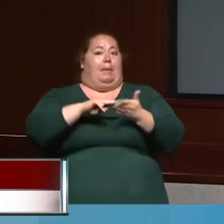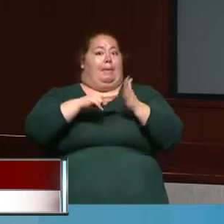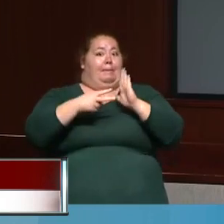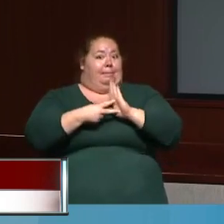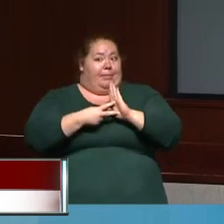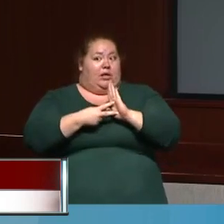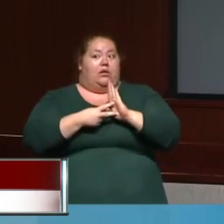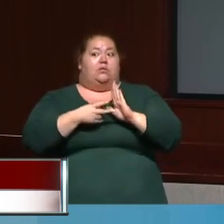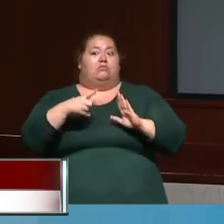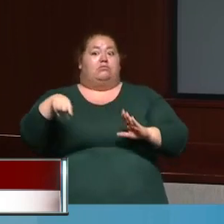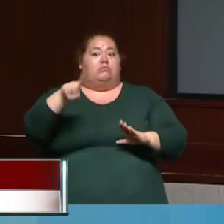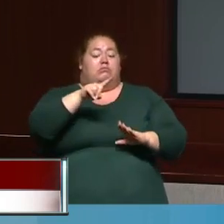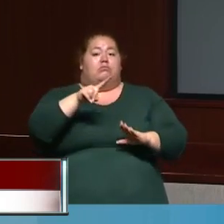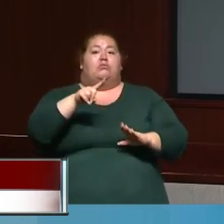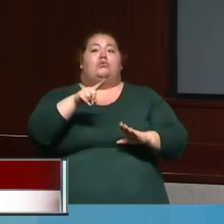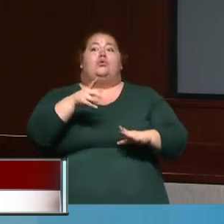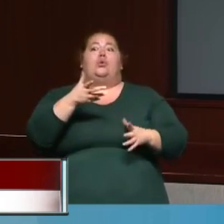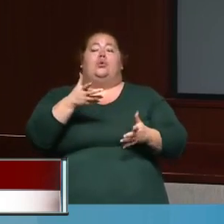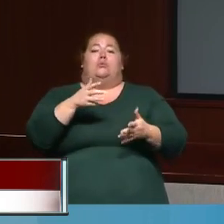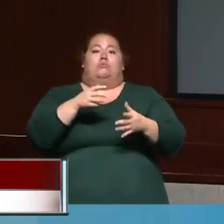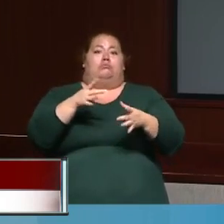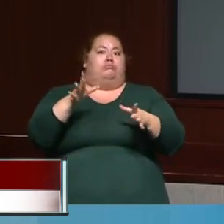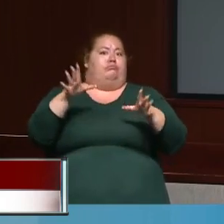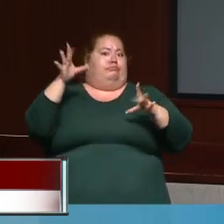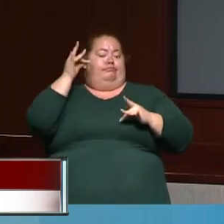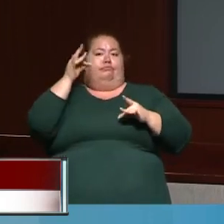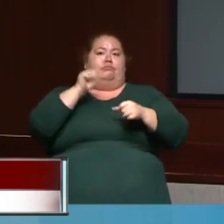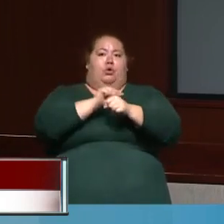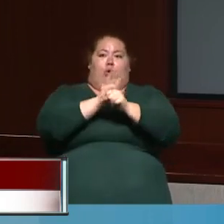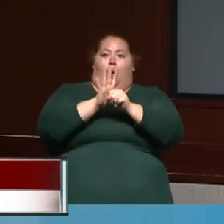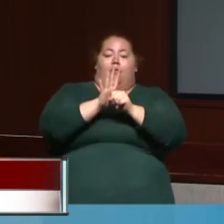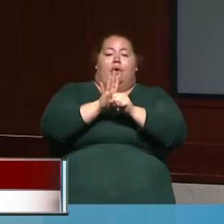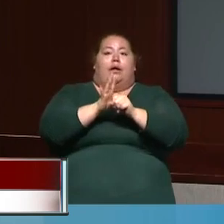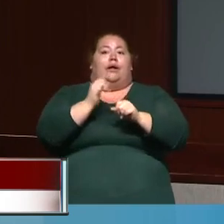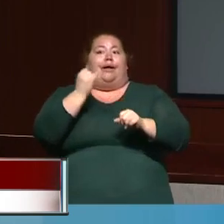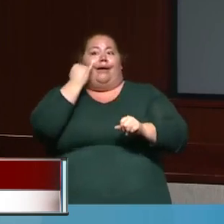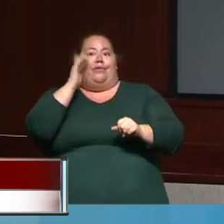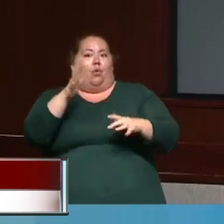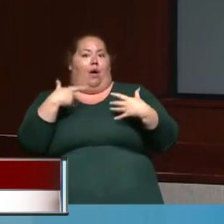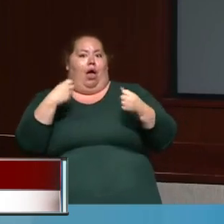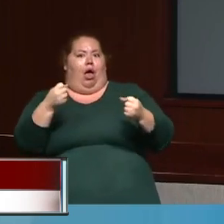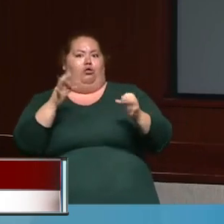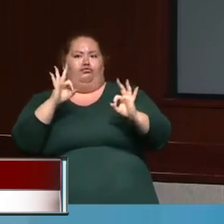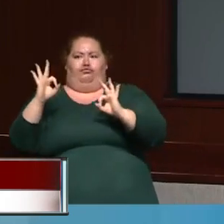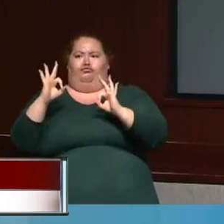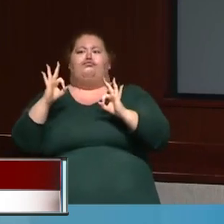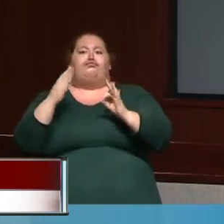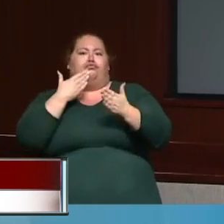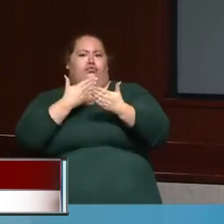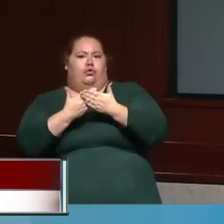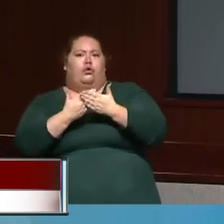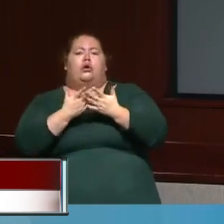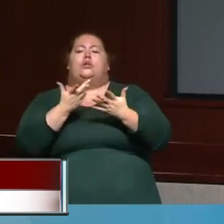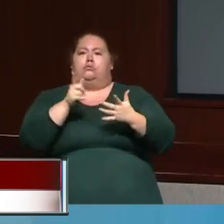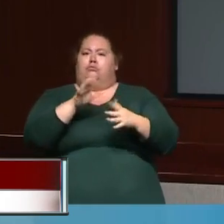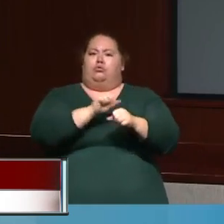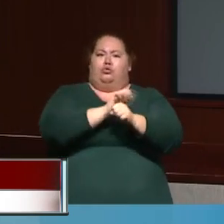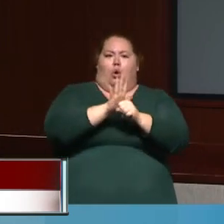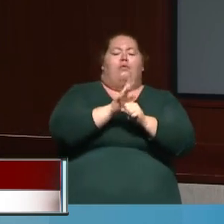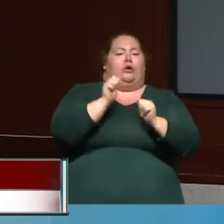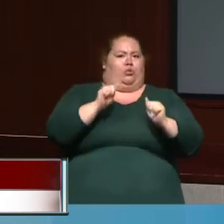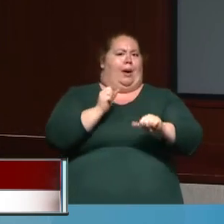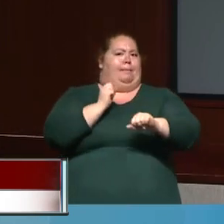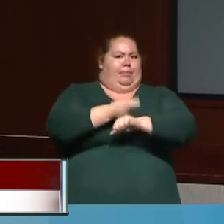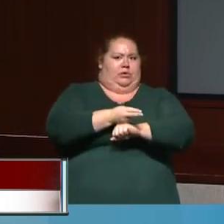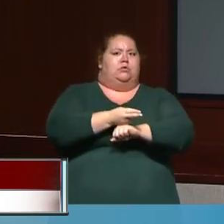to suffer severe illness or death from COVID if you are in overall good health. Some simple ways to achieve overall